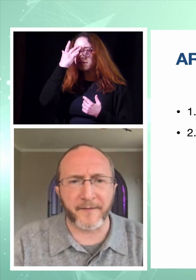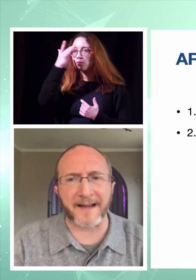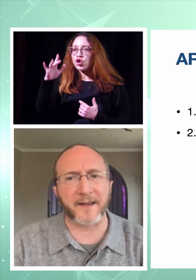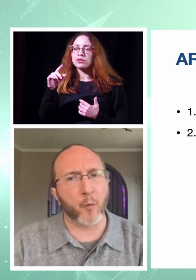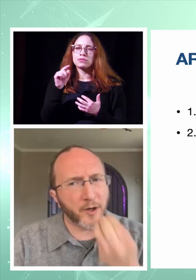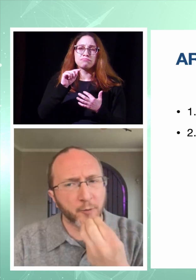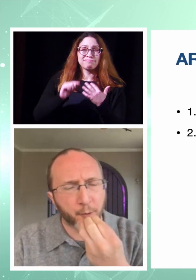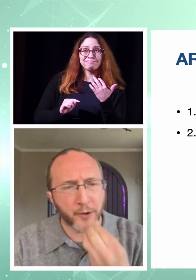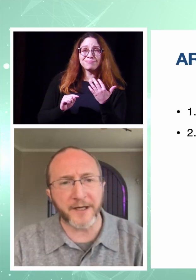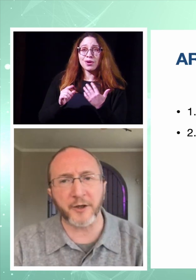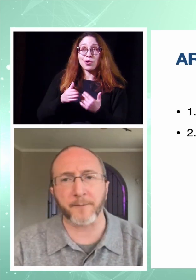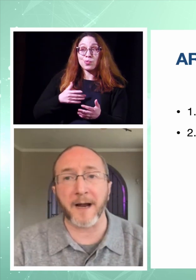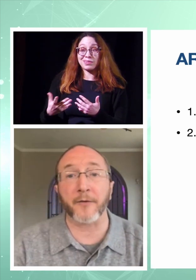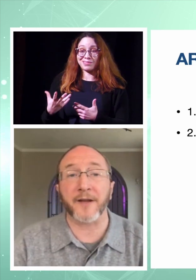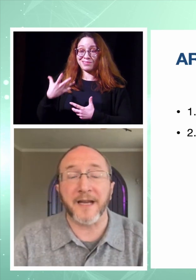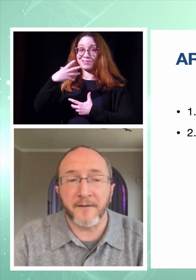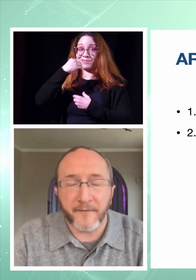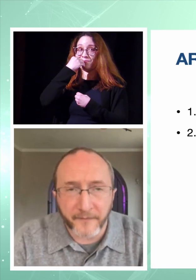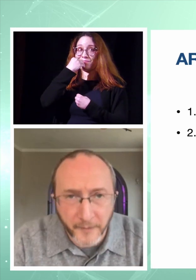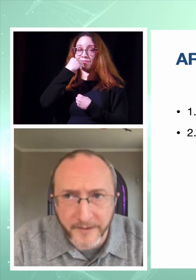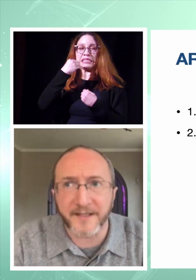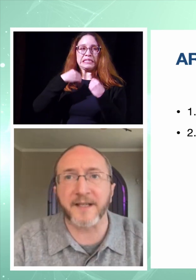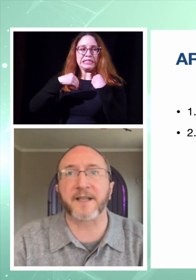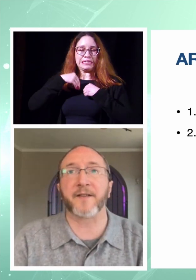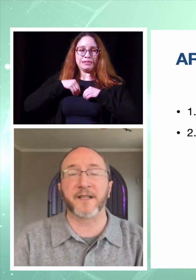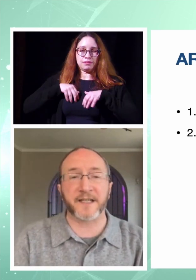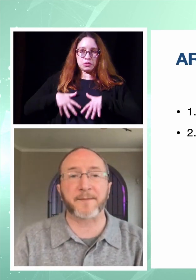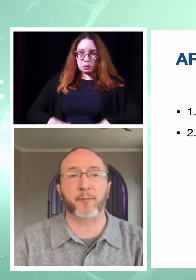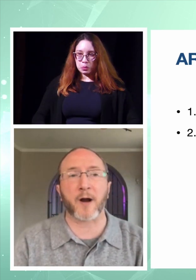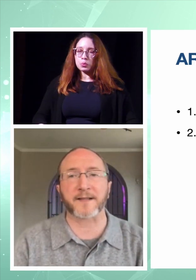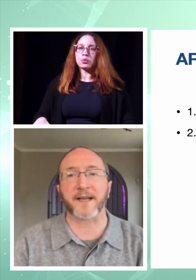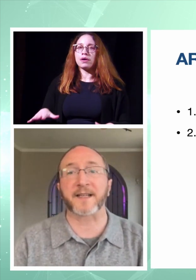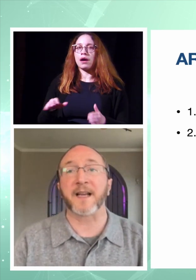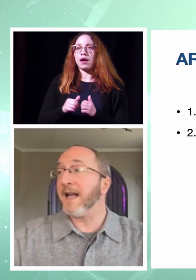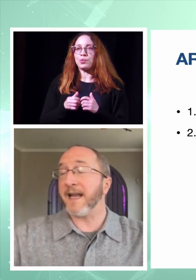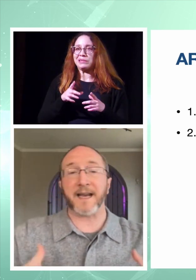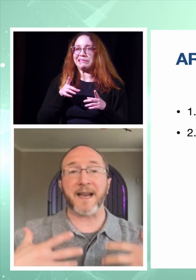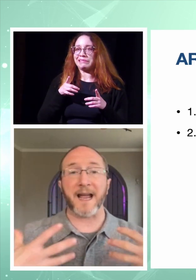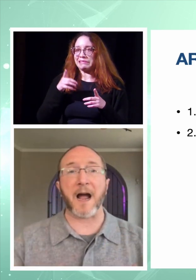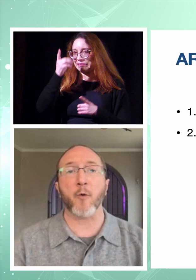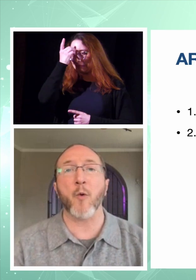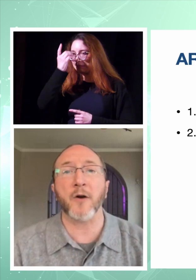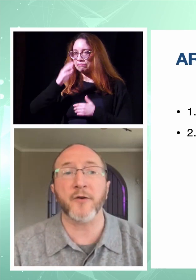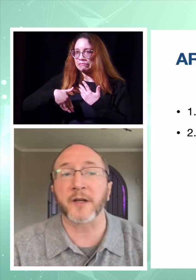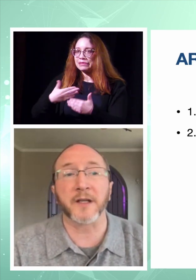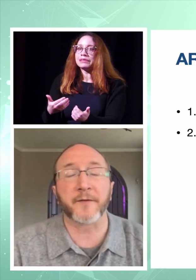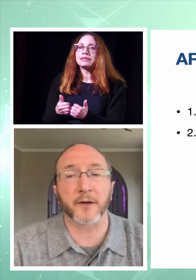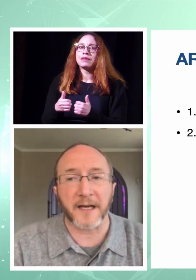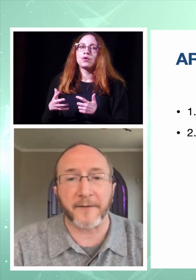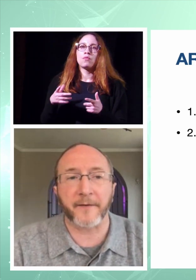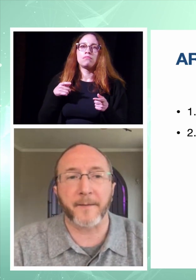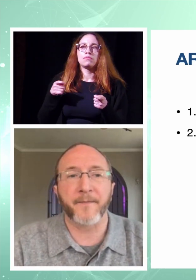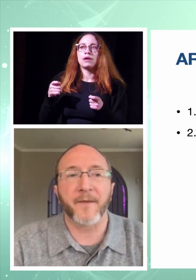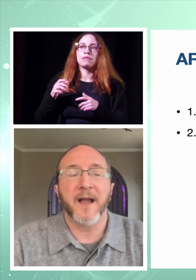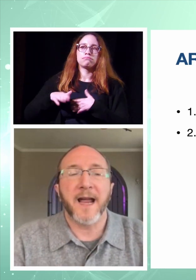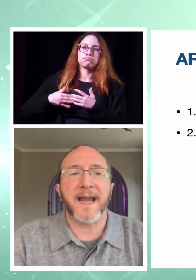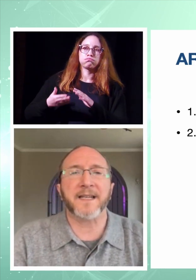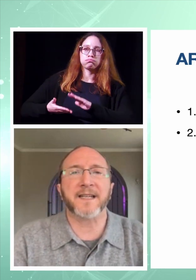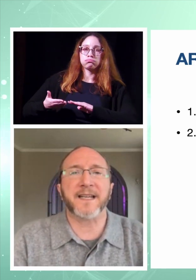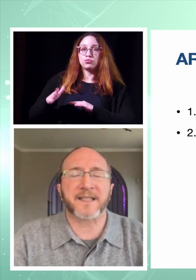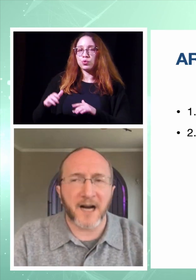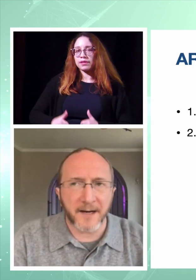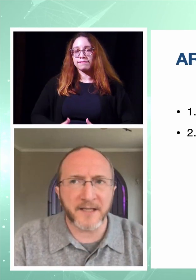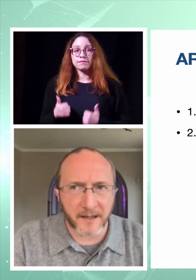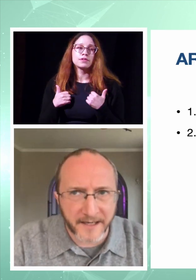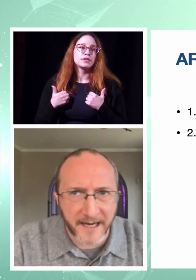credence to the fact that what you put in your mouth influences the disease process in how well you can live your life.